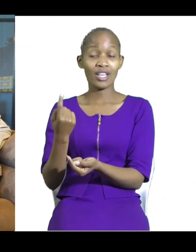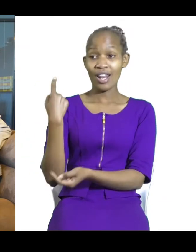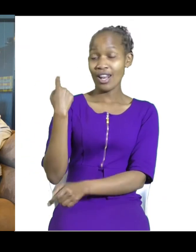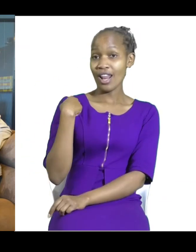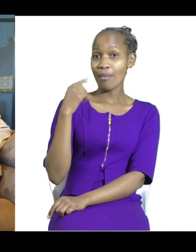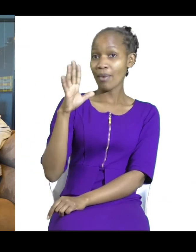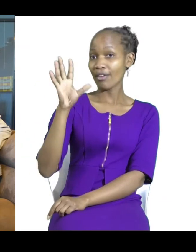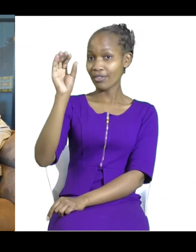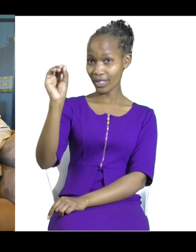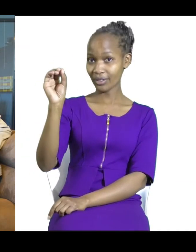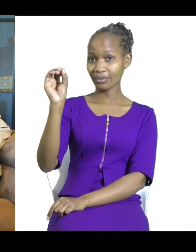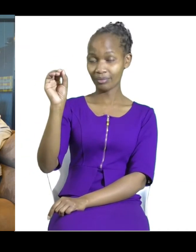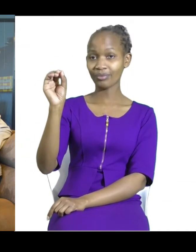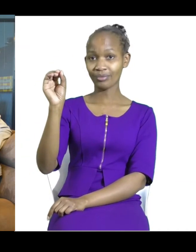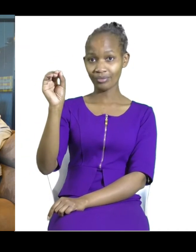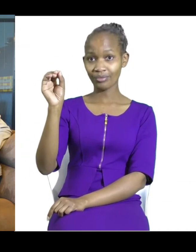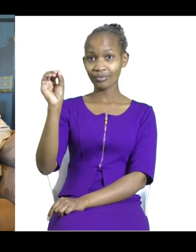50